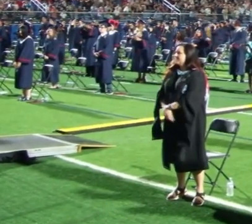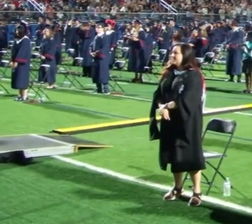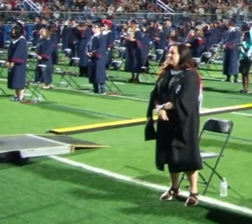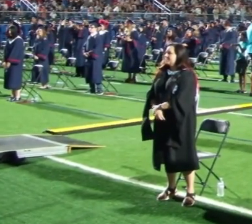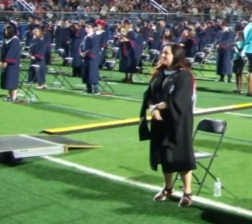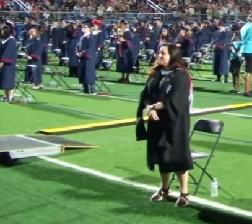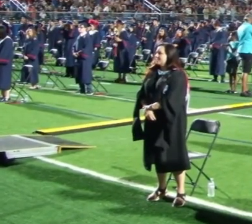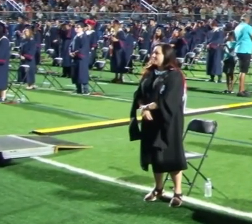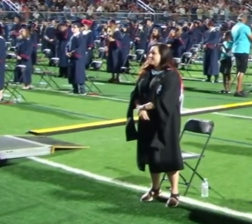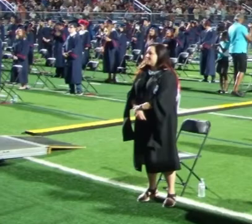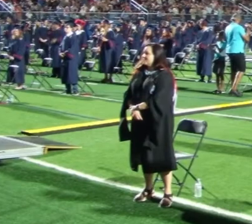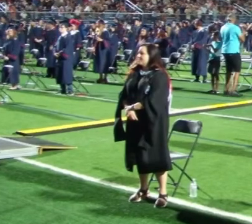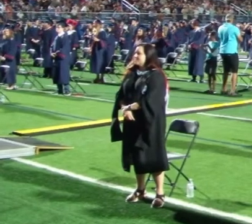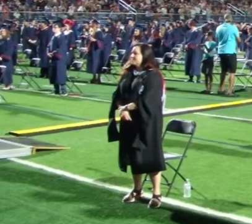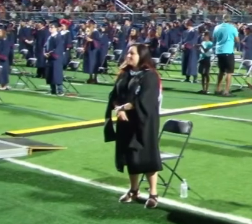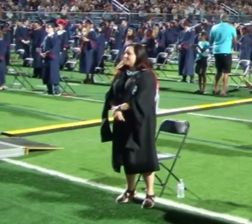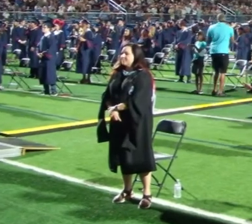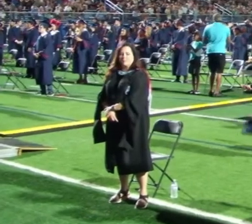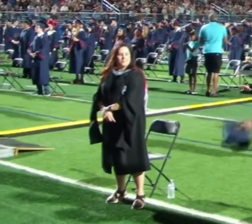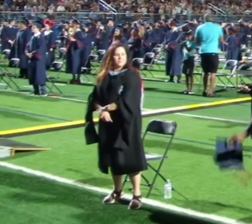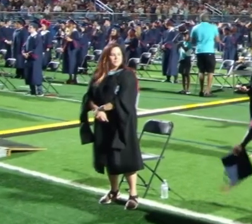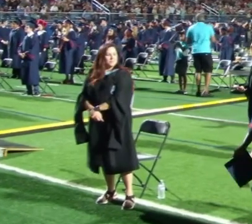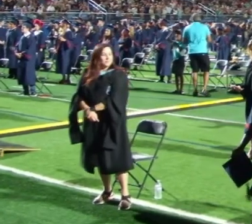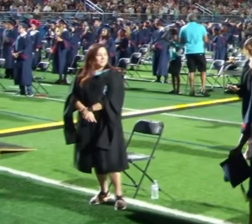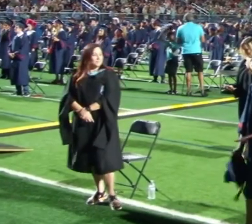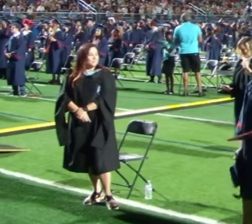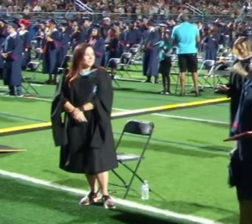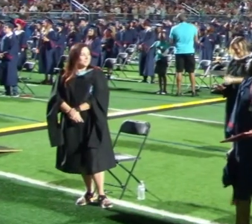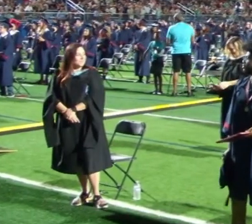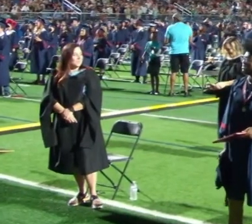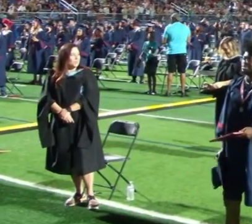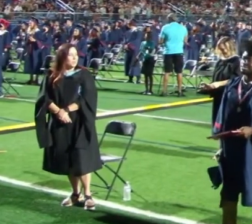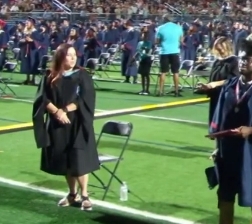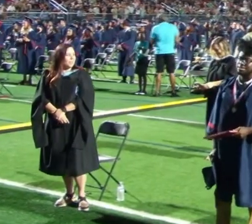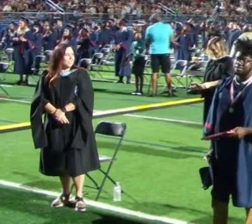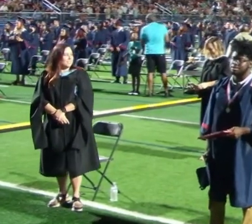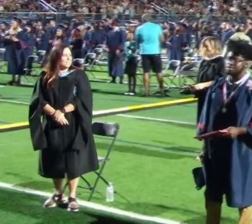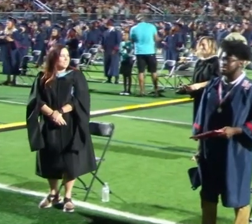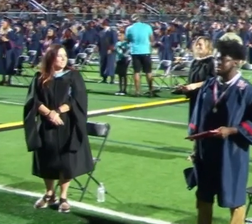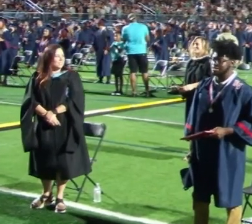as high as you can. You've earned that moment. Get ready to sing.